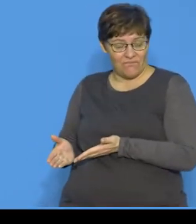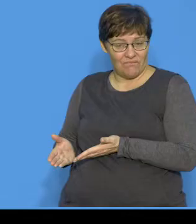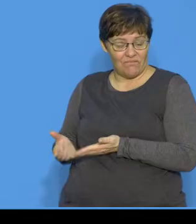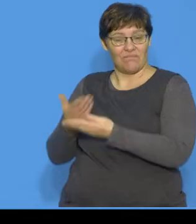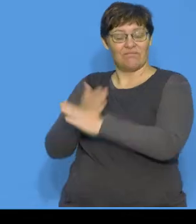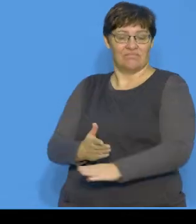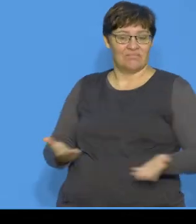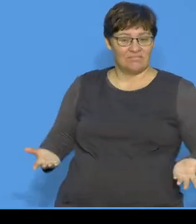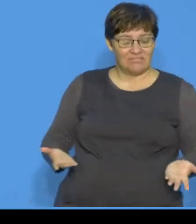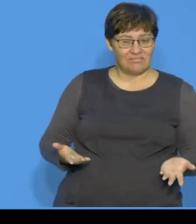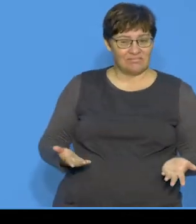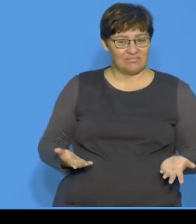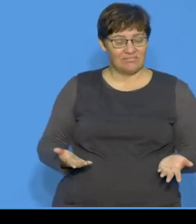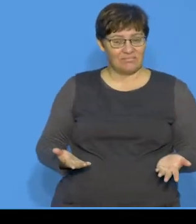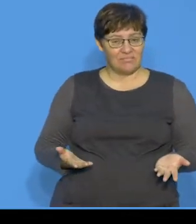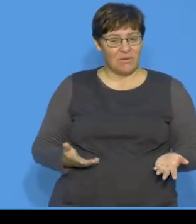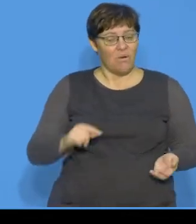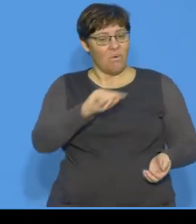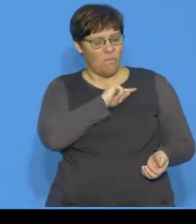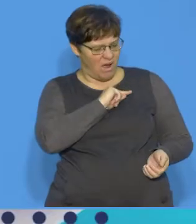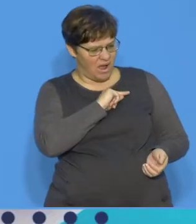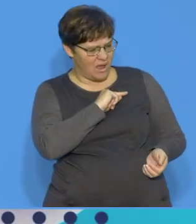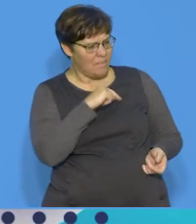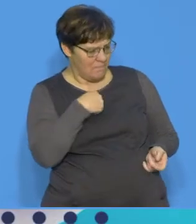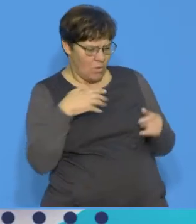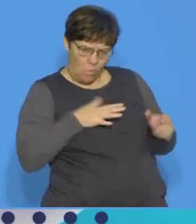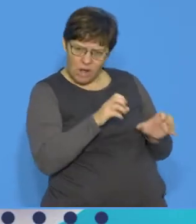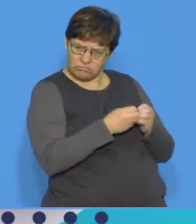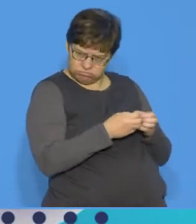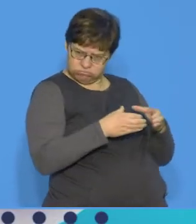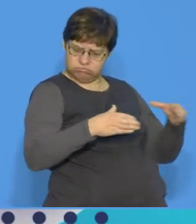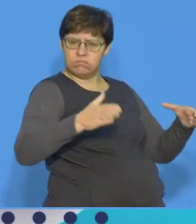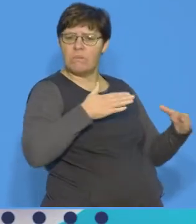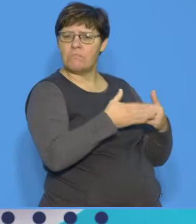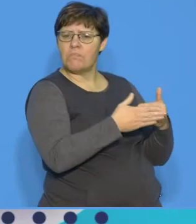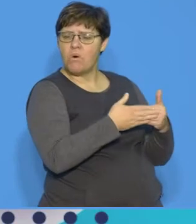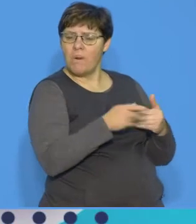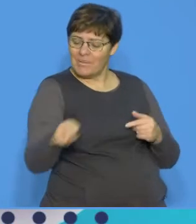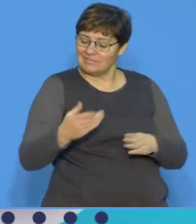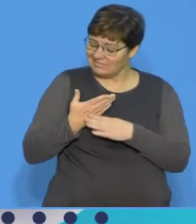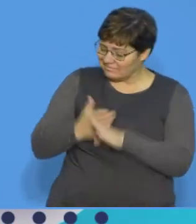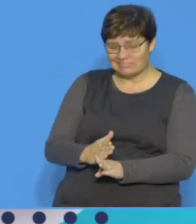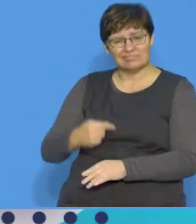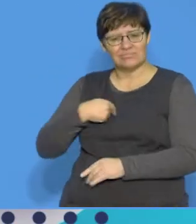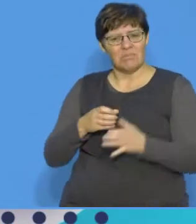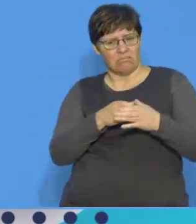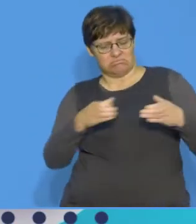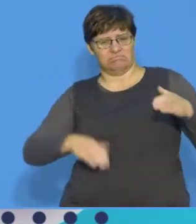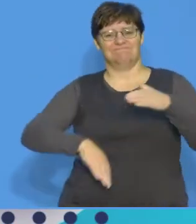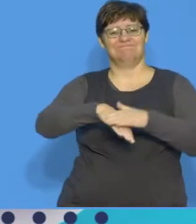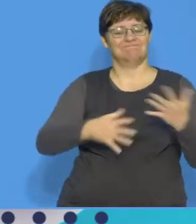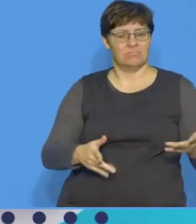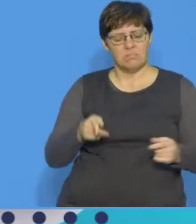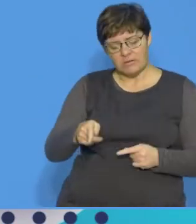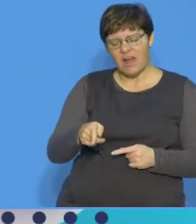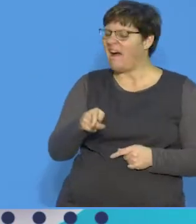as something that is controlling your population? All right, think about that. What if you could